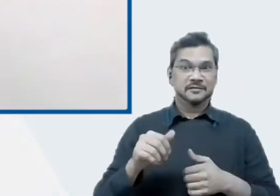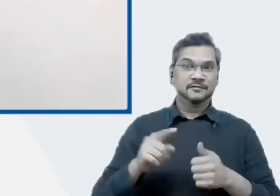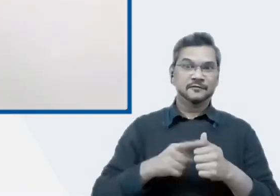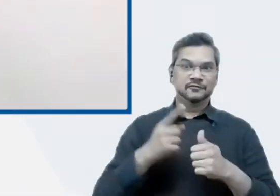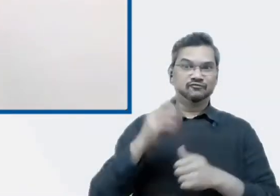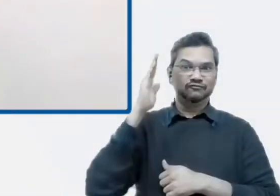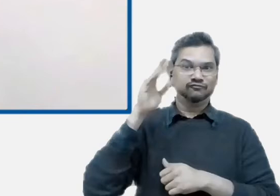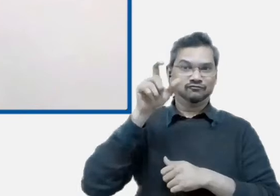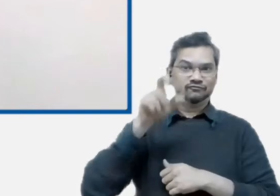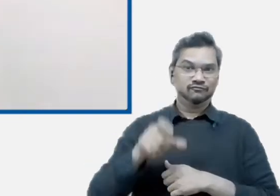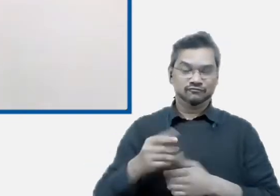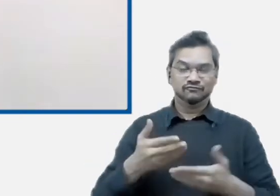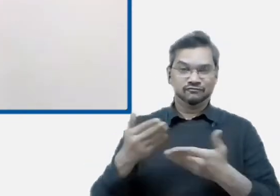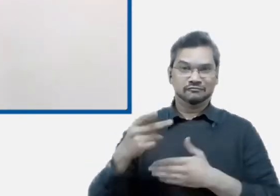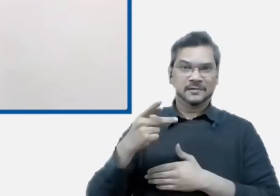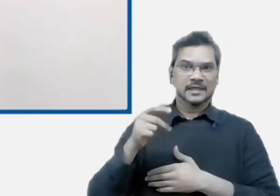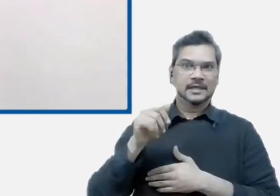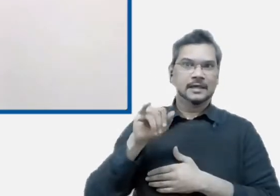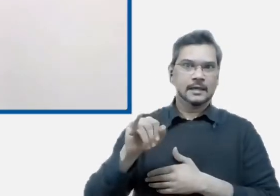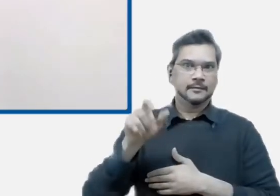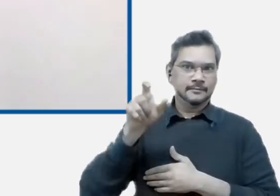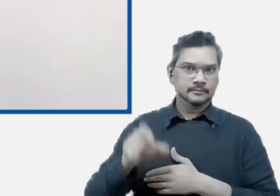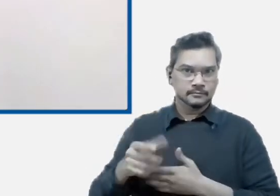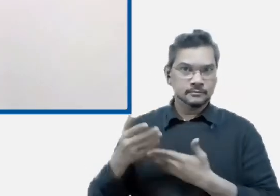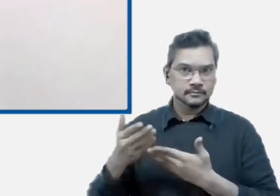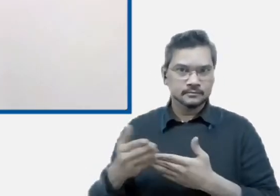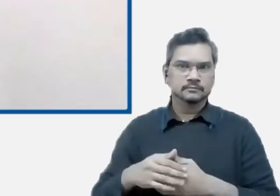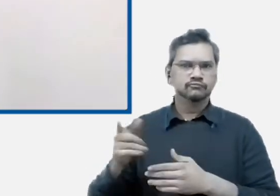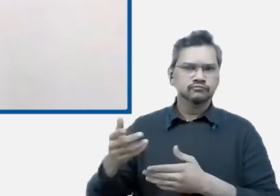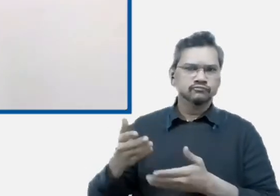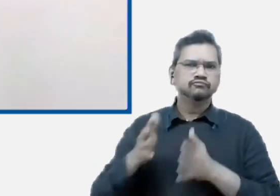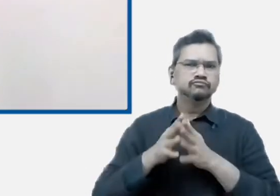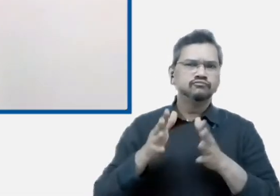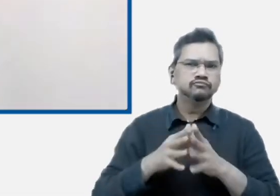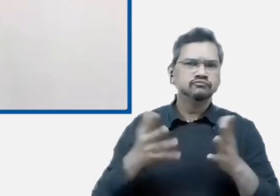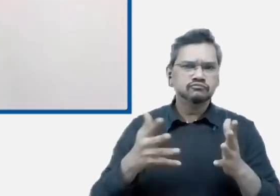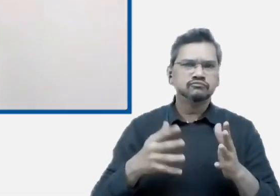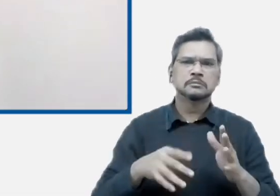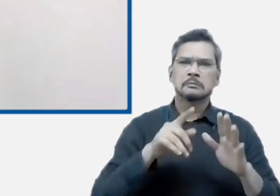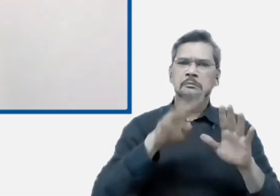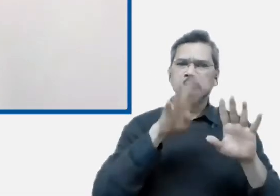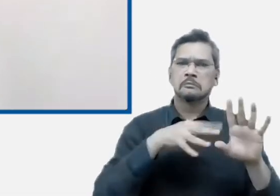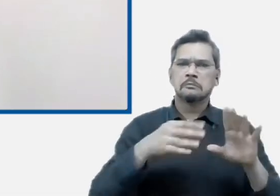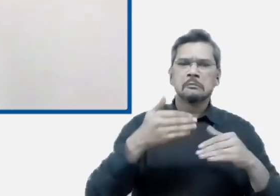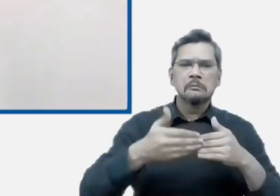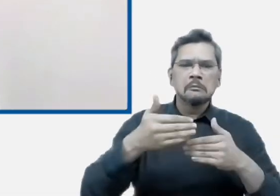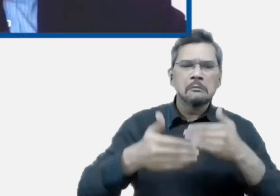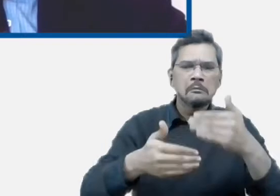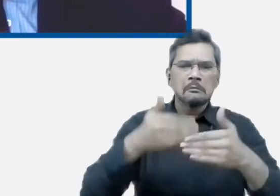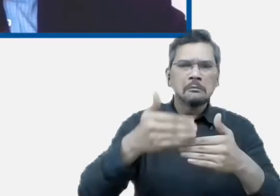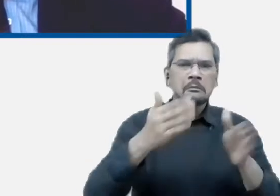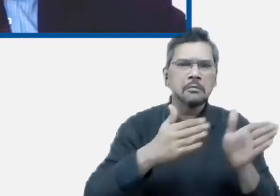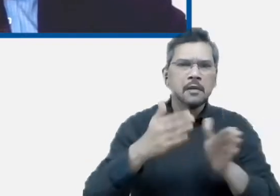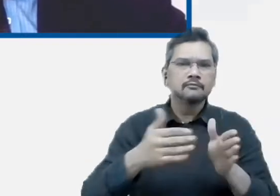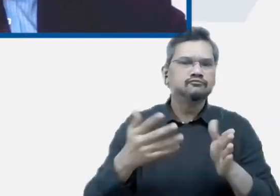matrix, which, by the way, would like to see, which would like to also have endorsed as part of within the